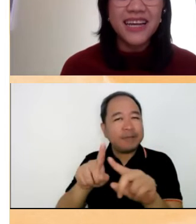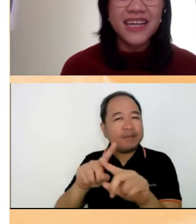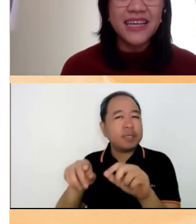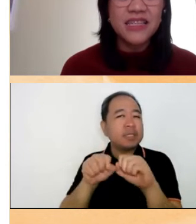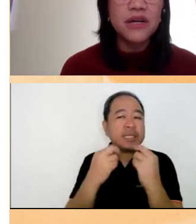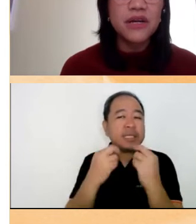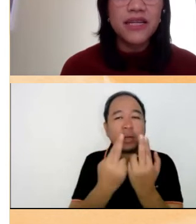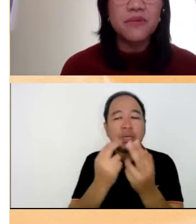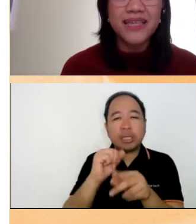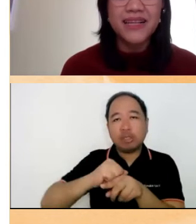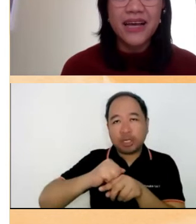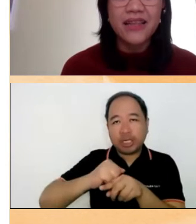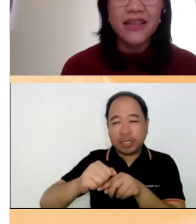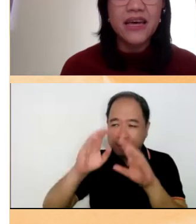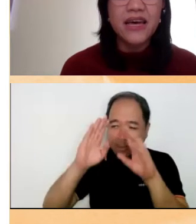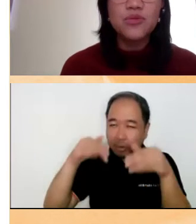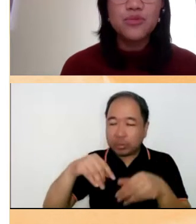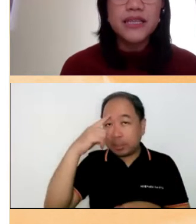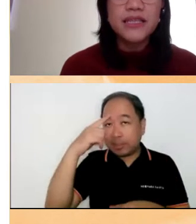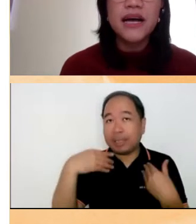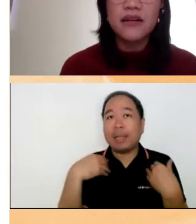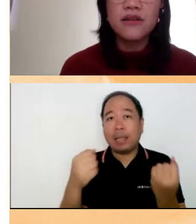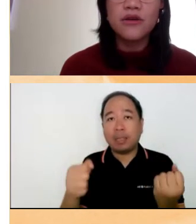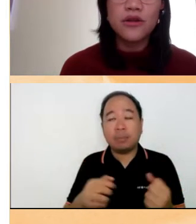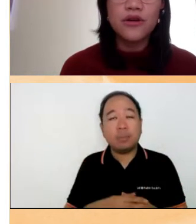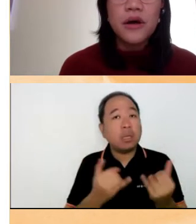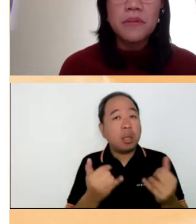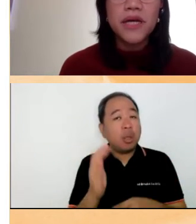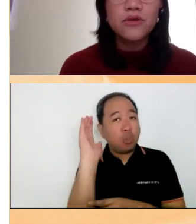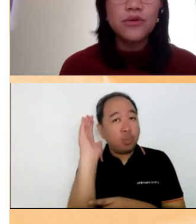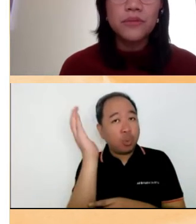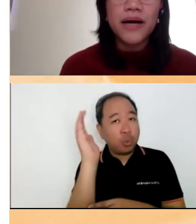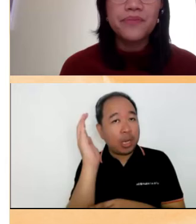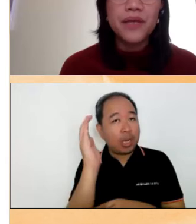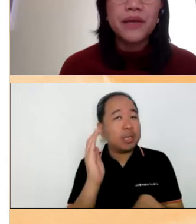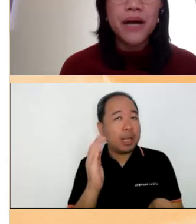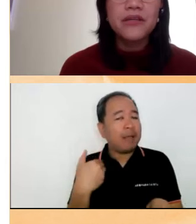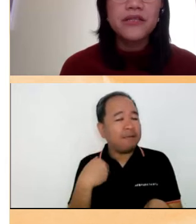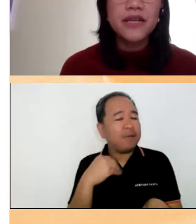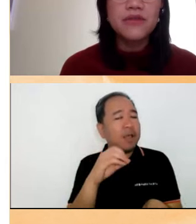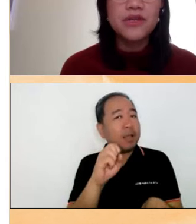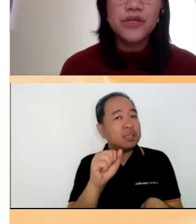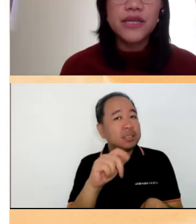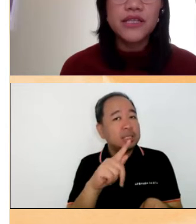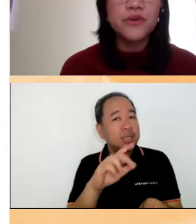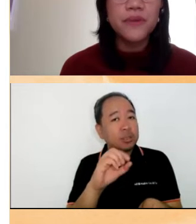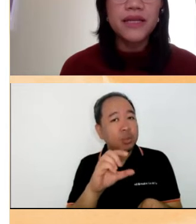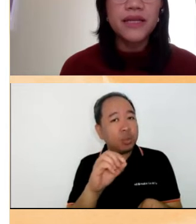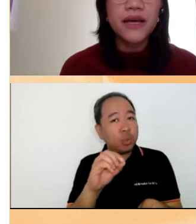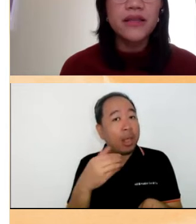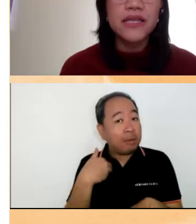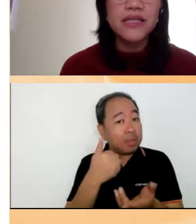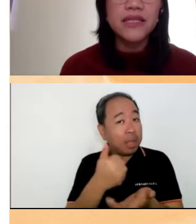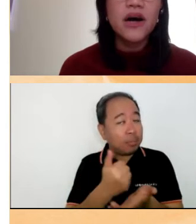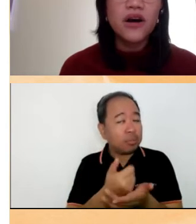and trainings regarding mental health. To present Saklolo, May Tulong Ba? Barriers and Resources for Mental